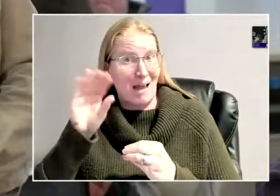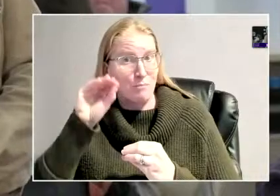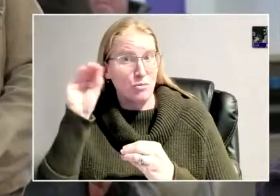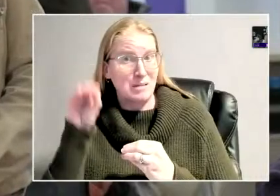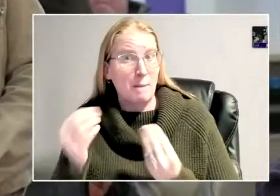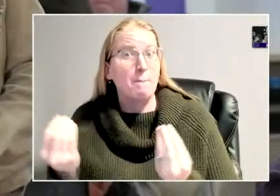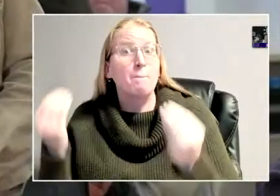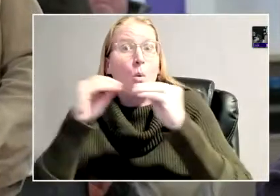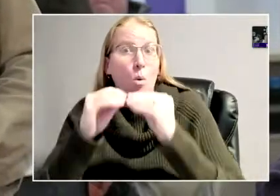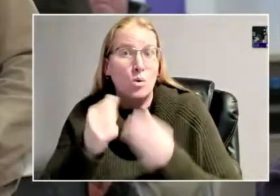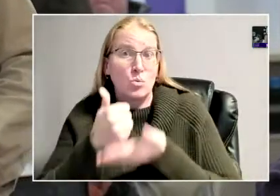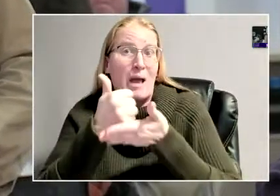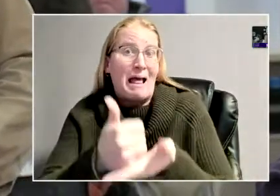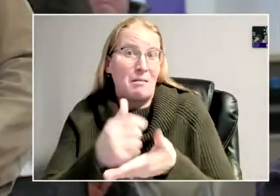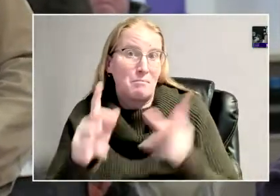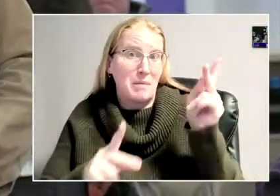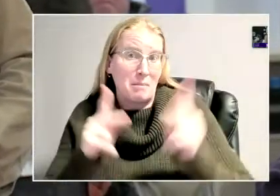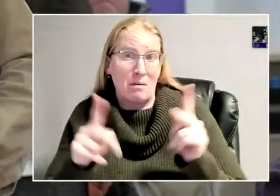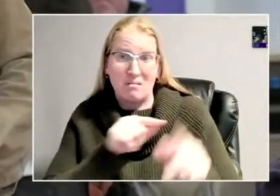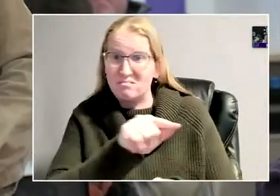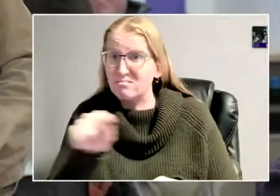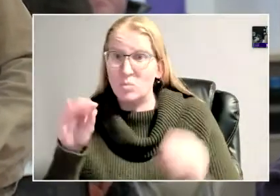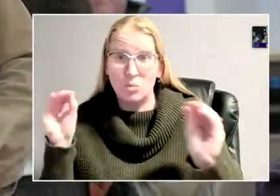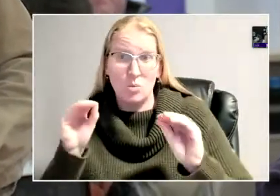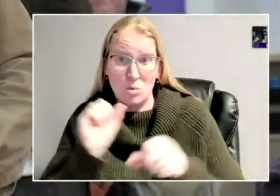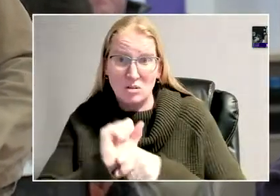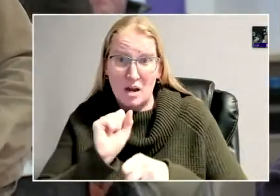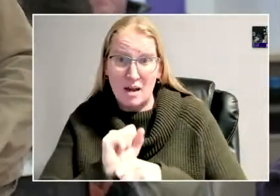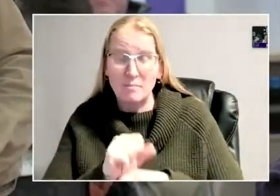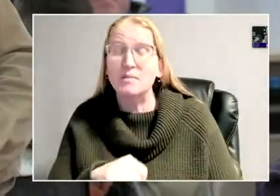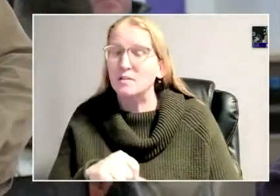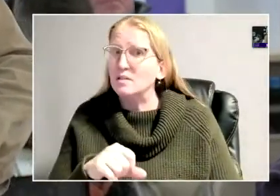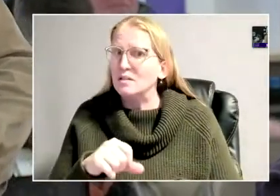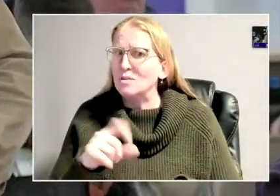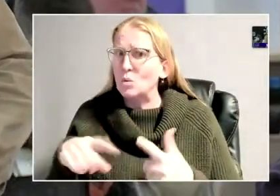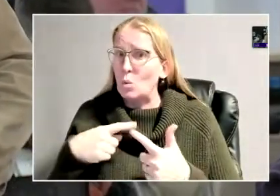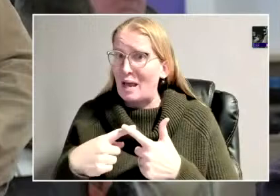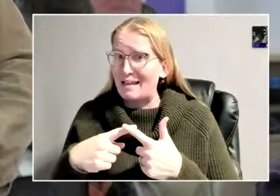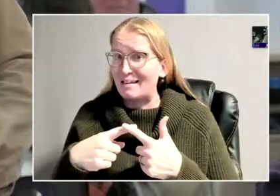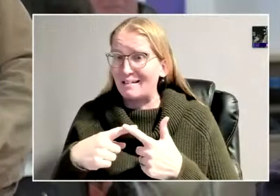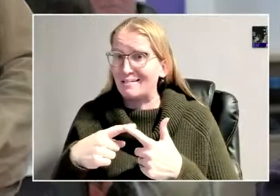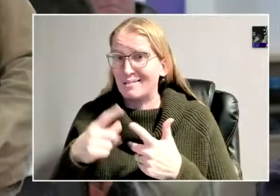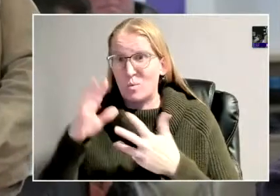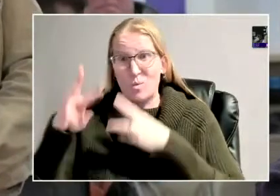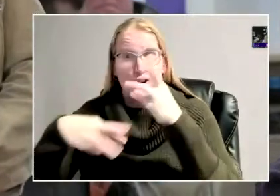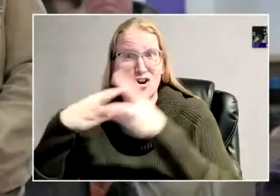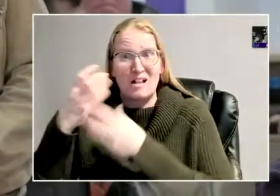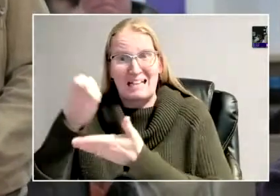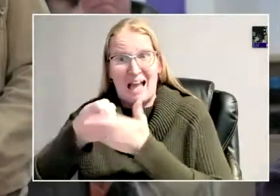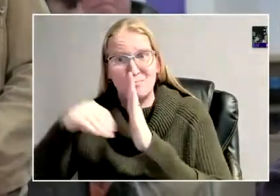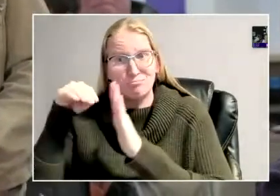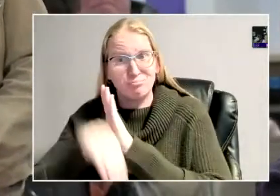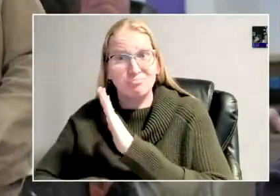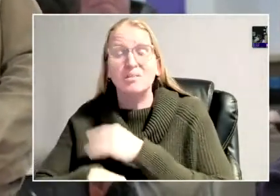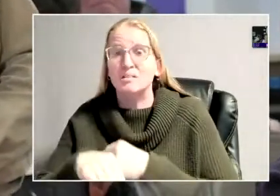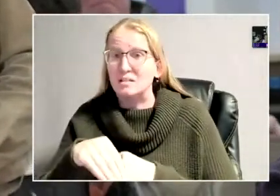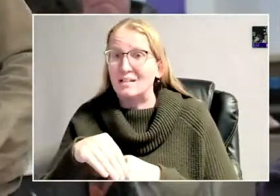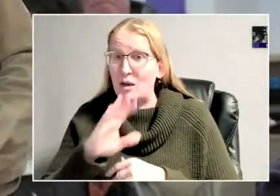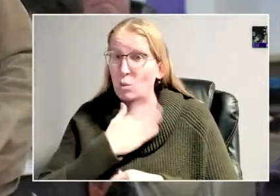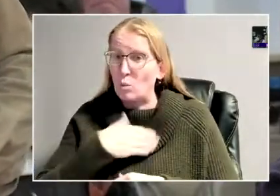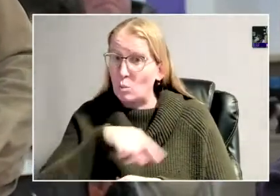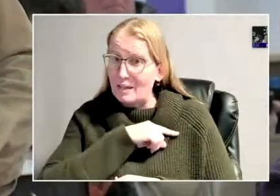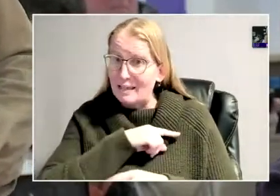this town so in the worst of times we were spending 9 and a half%